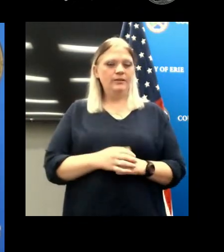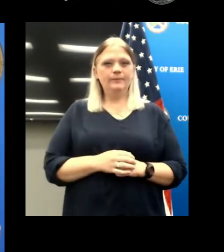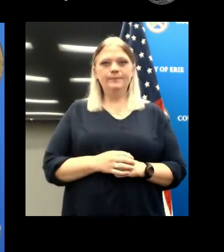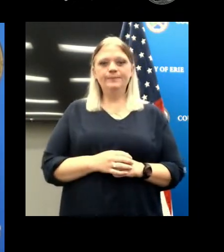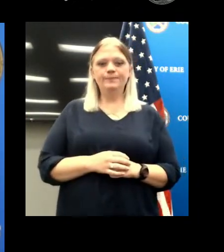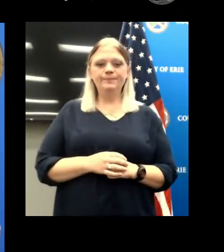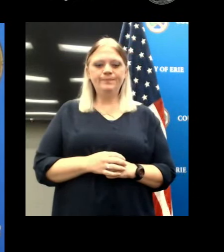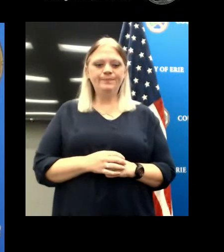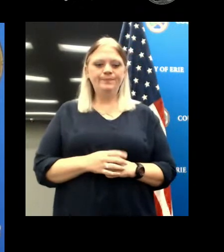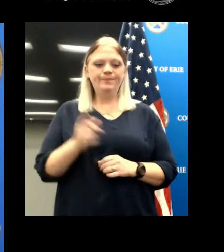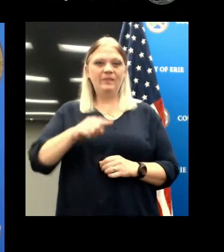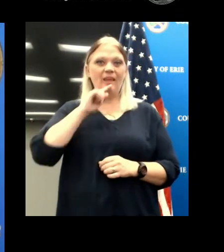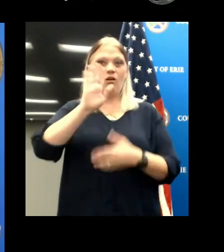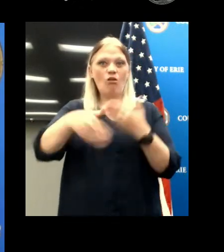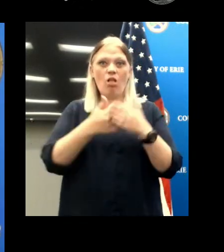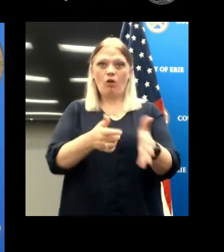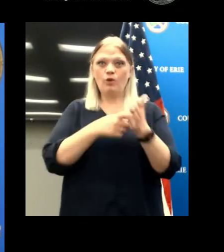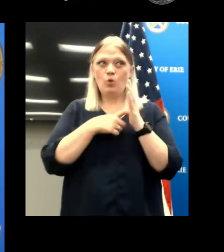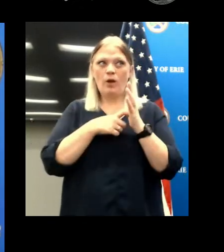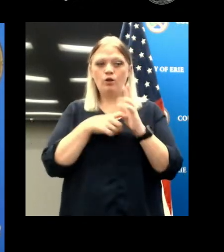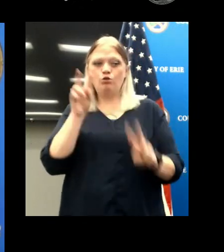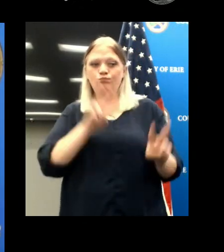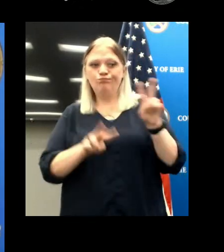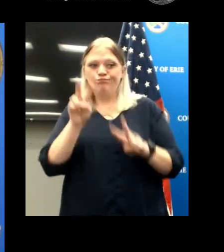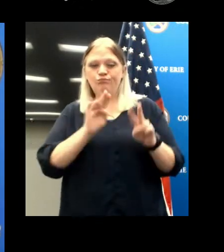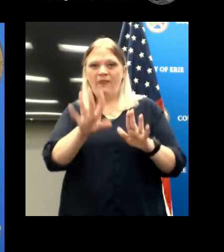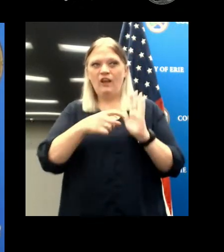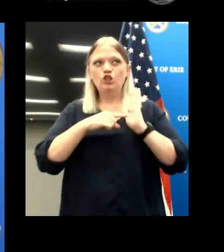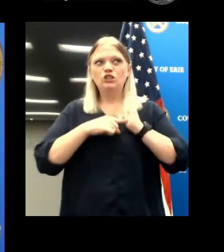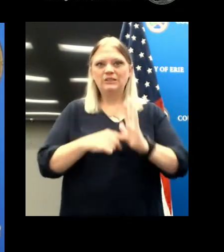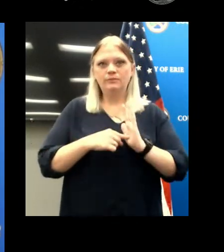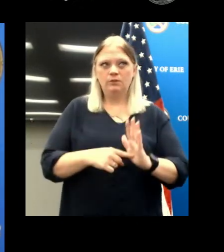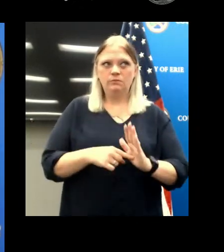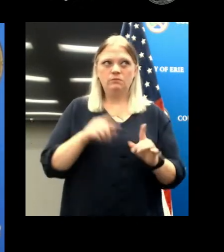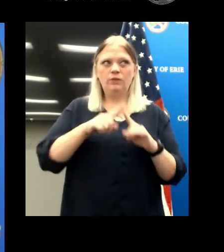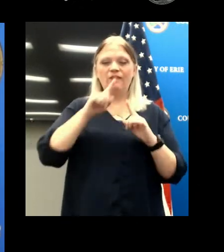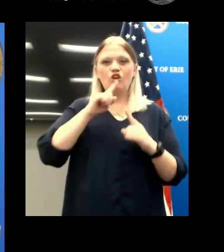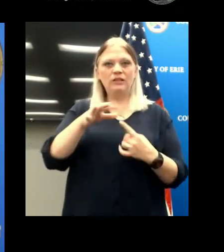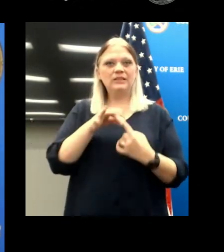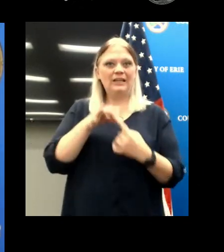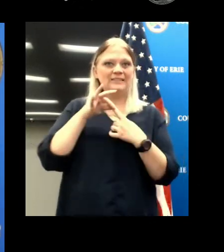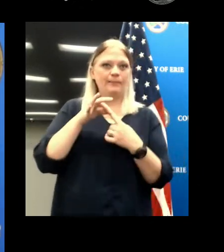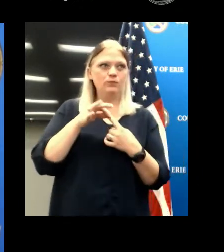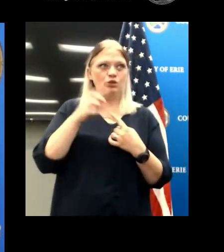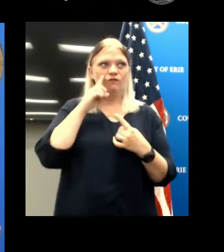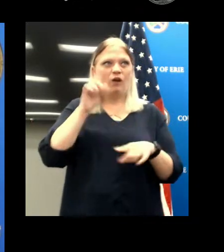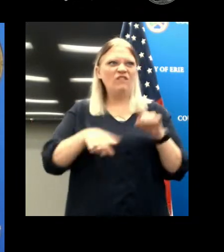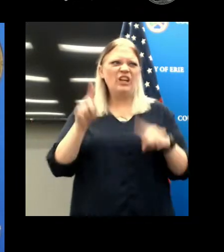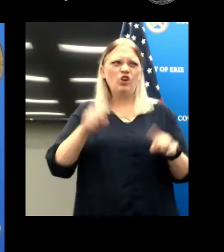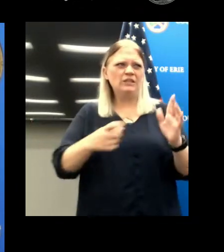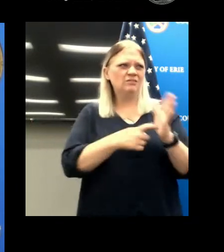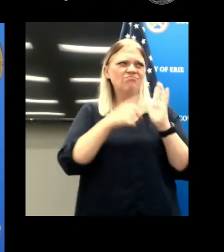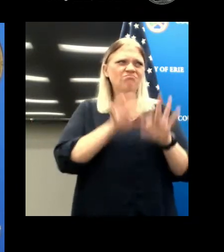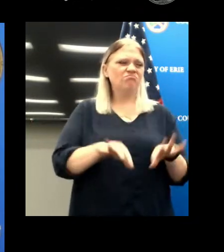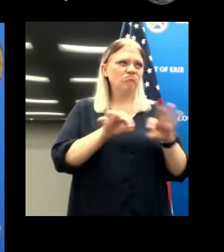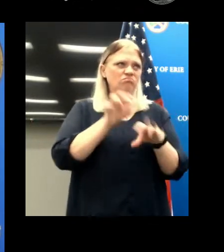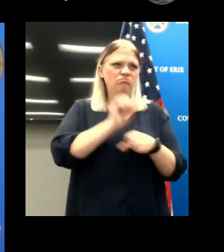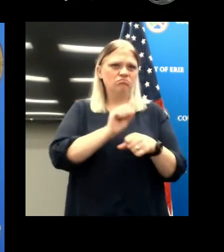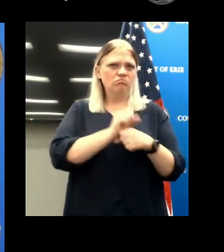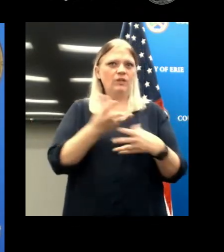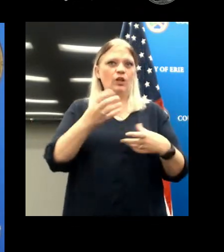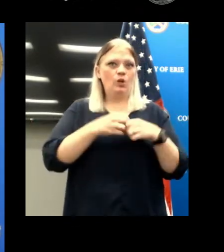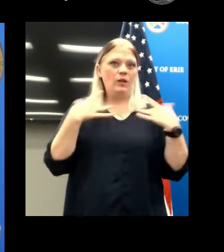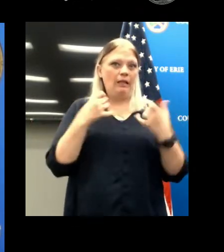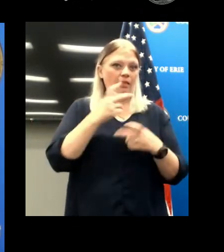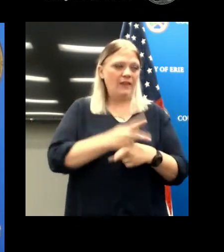all required to monitor their symptoms. But there is an exemption for various essential employees, including